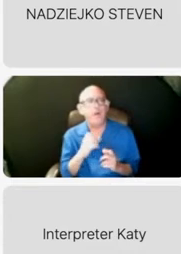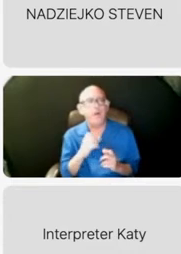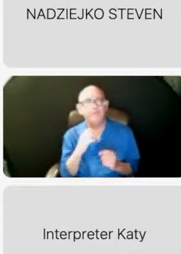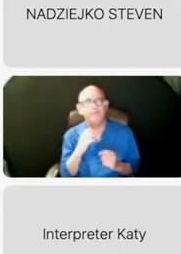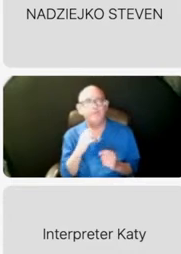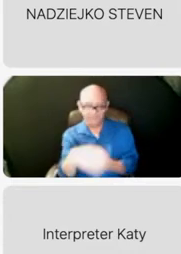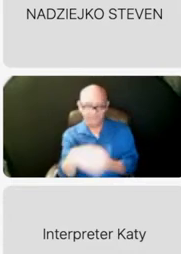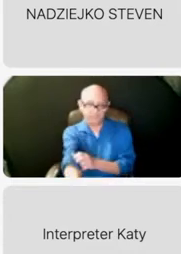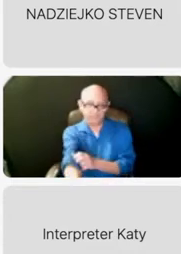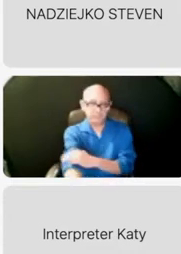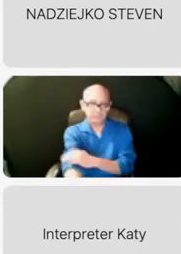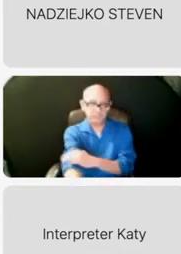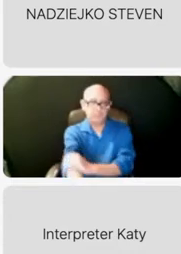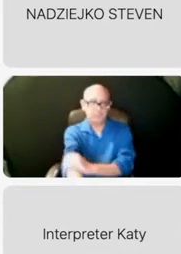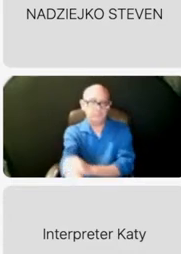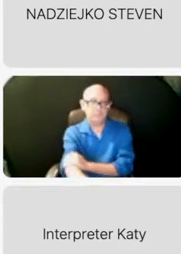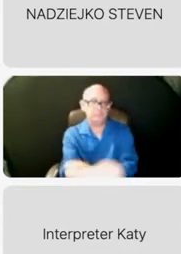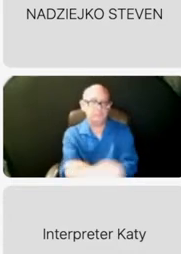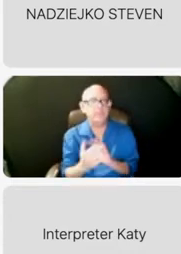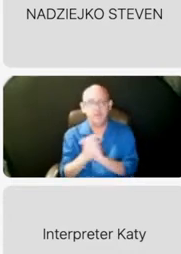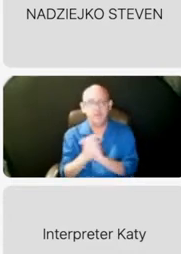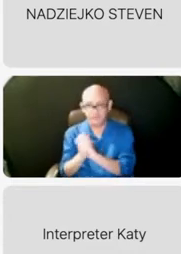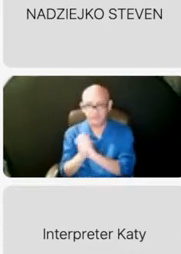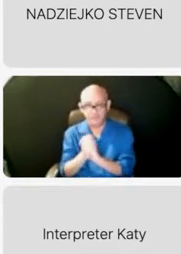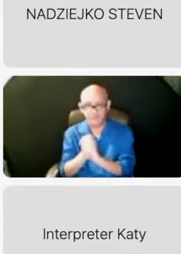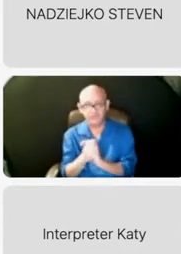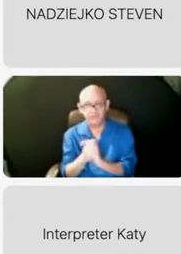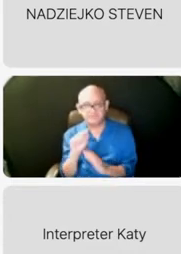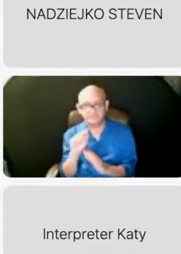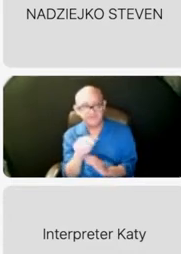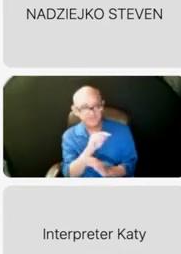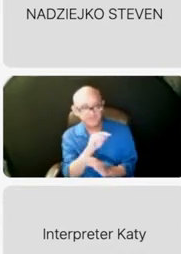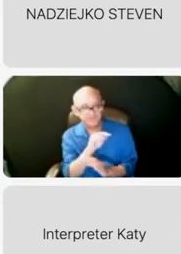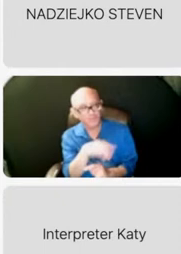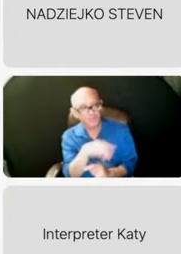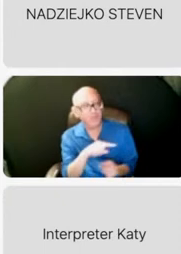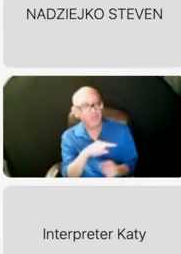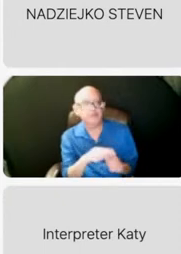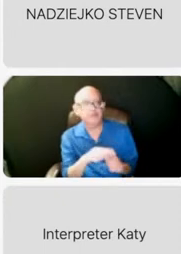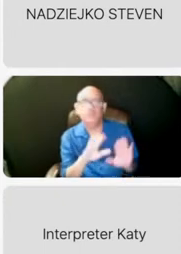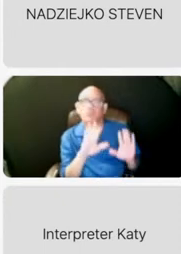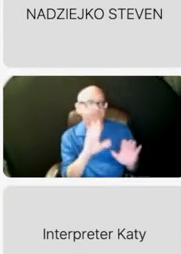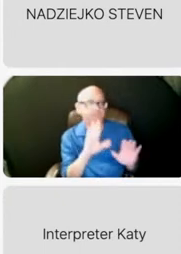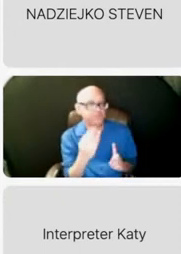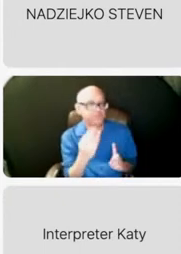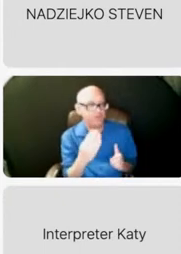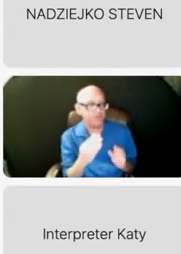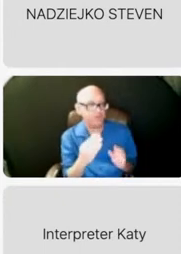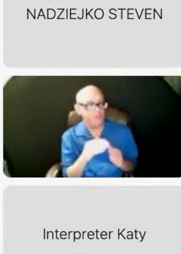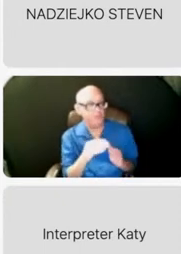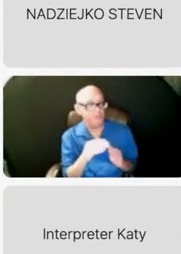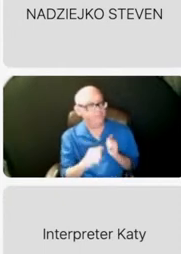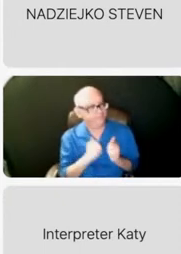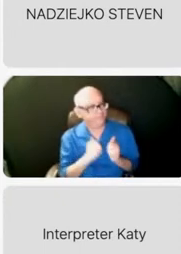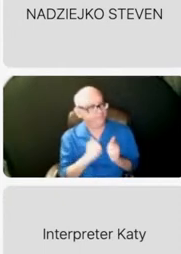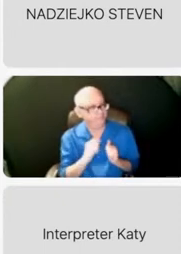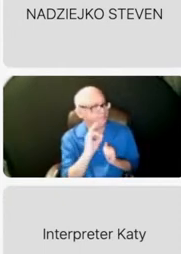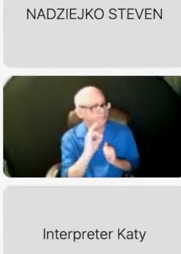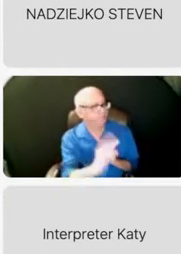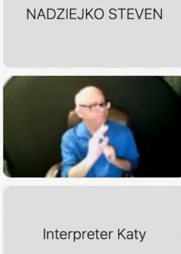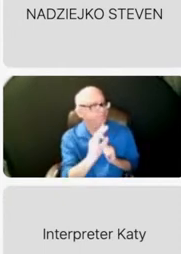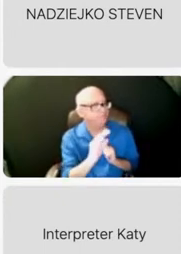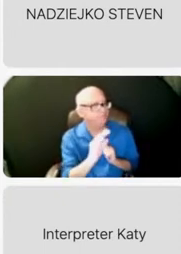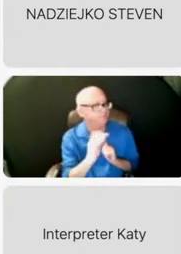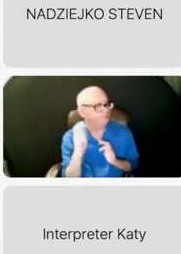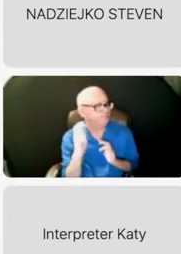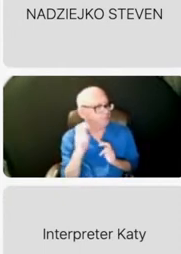congratulations to each and every one of you excellent job superior performance and it's